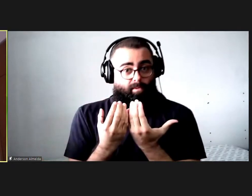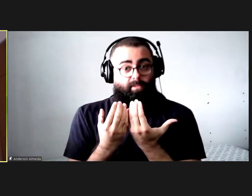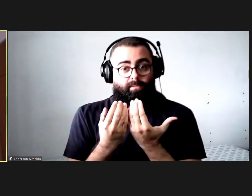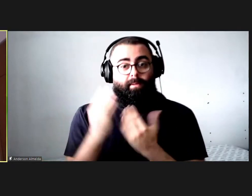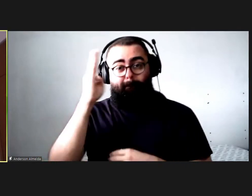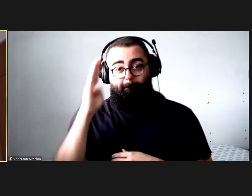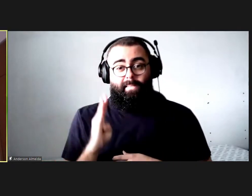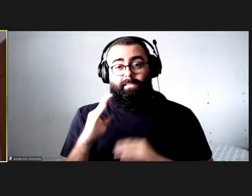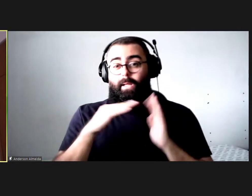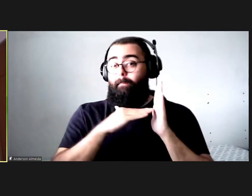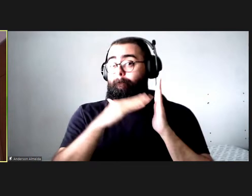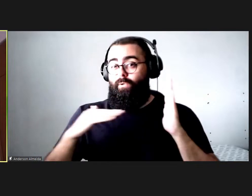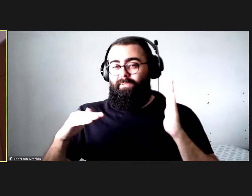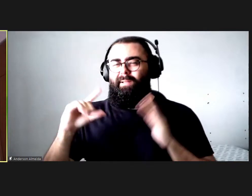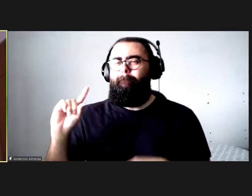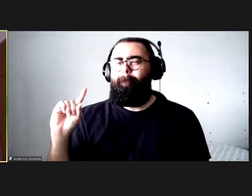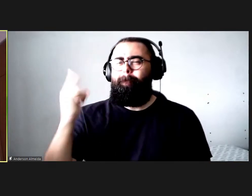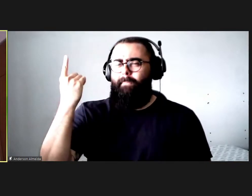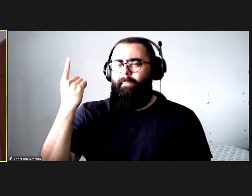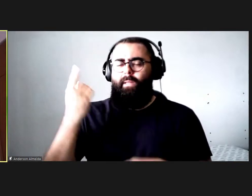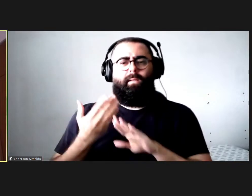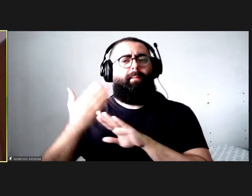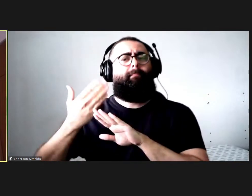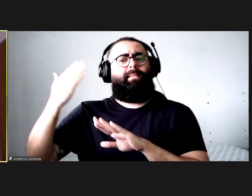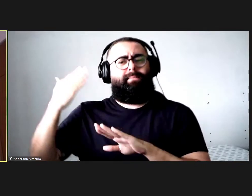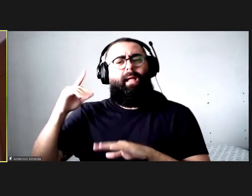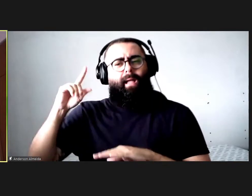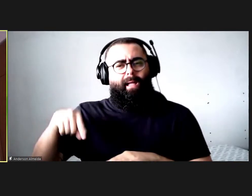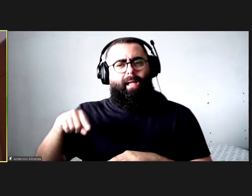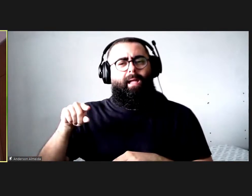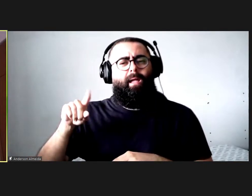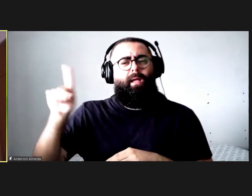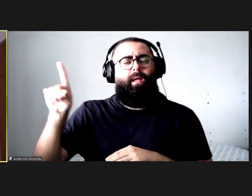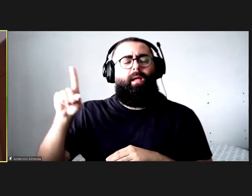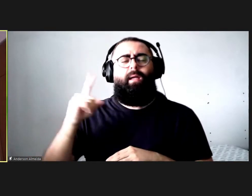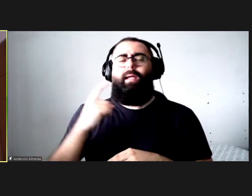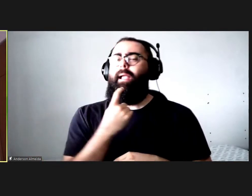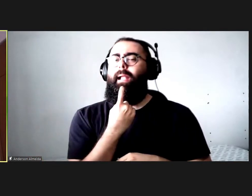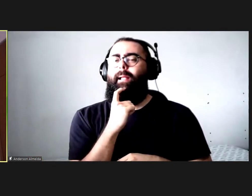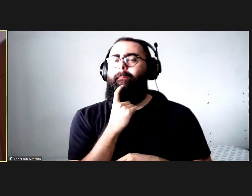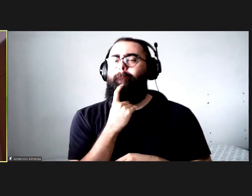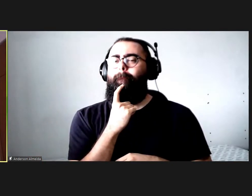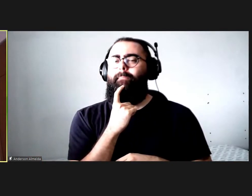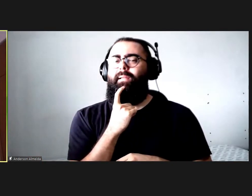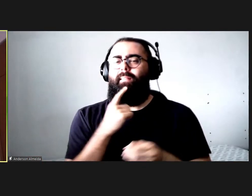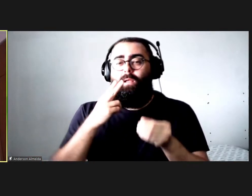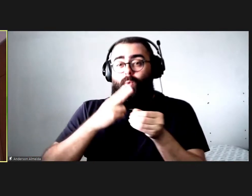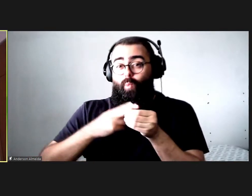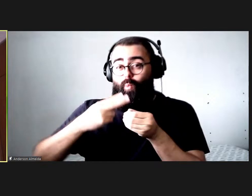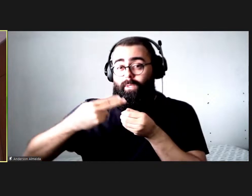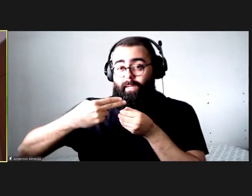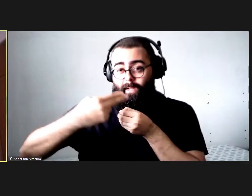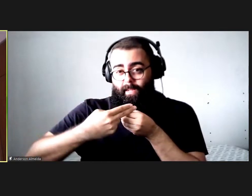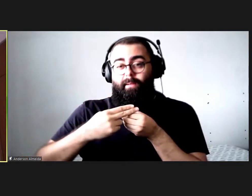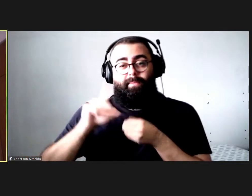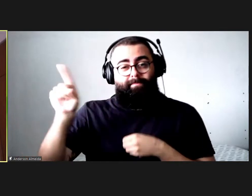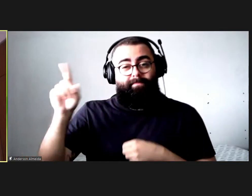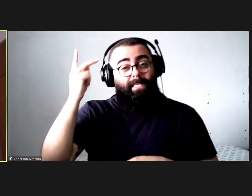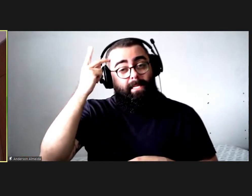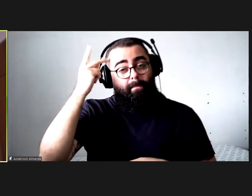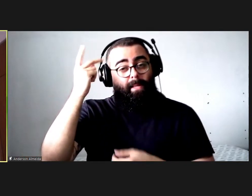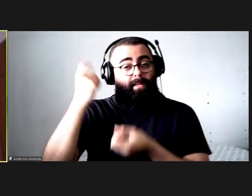Prosody. The first edition was hosted by the State University of Campinas, located in the state of São Paulo in